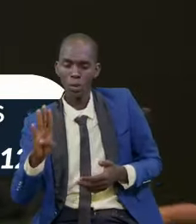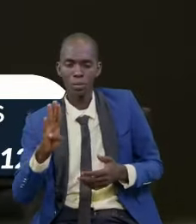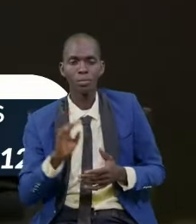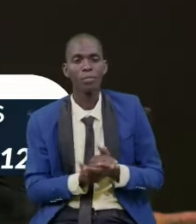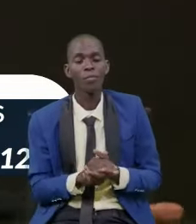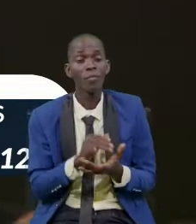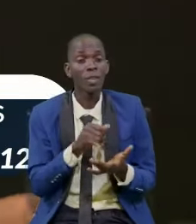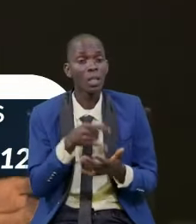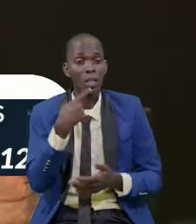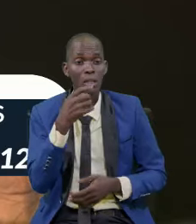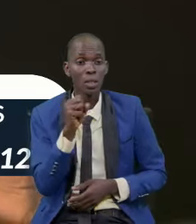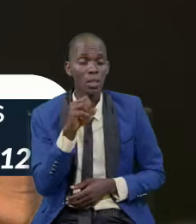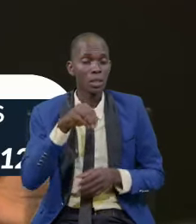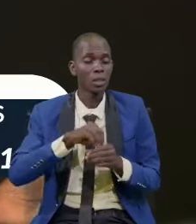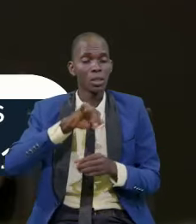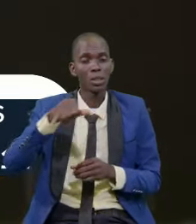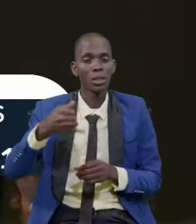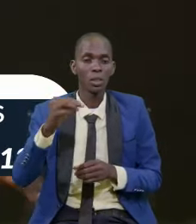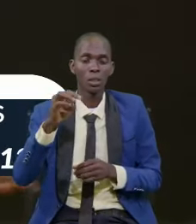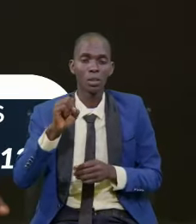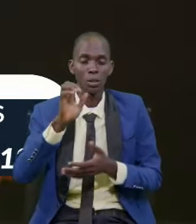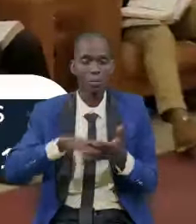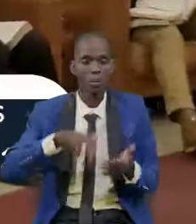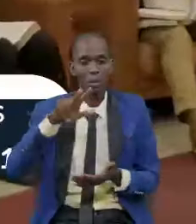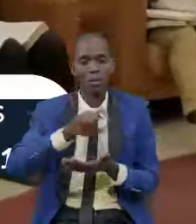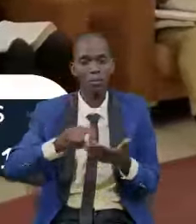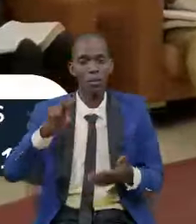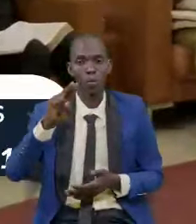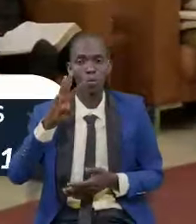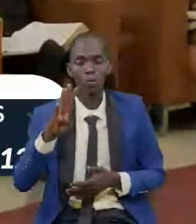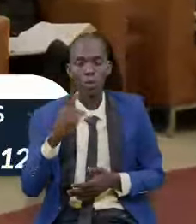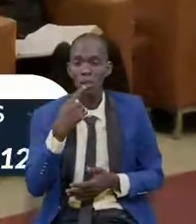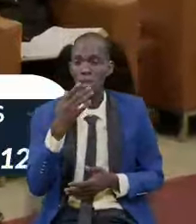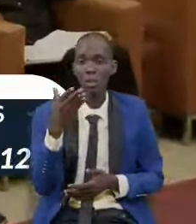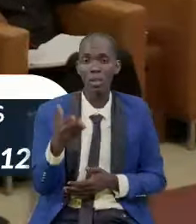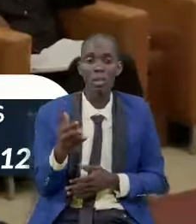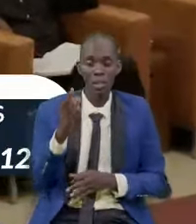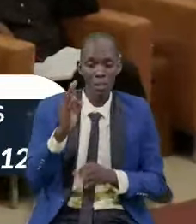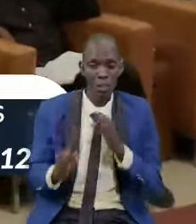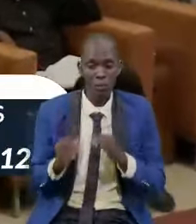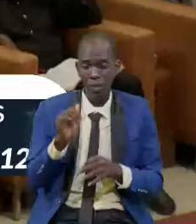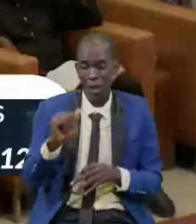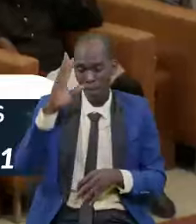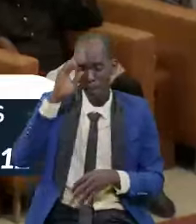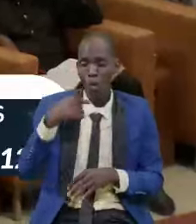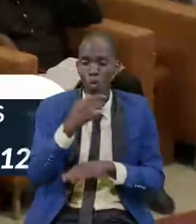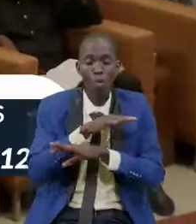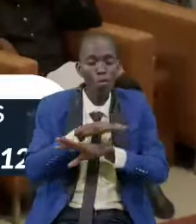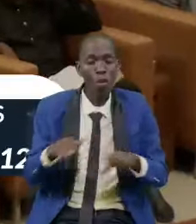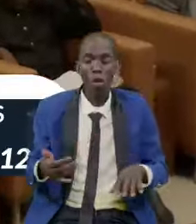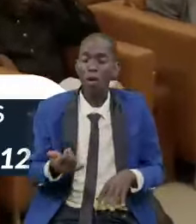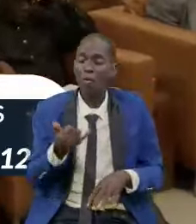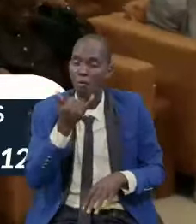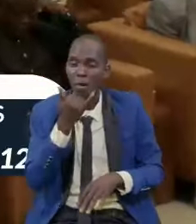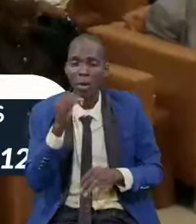it says, he, the one that does not offend the word, he will, the